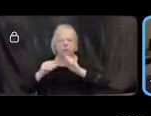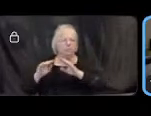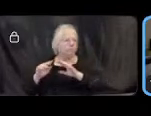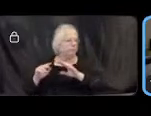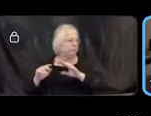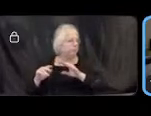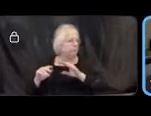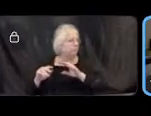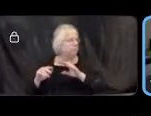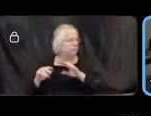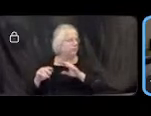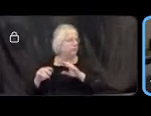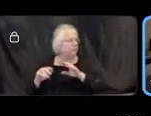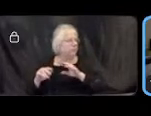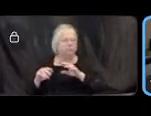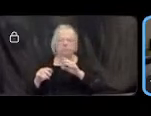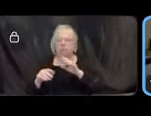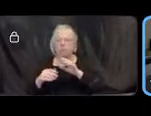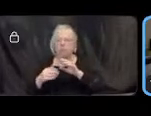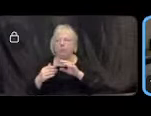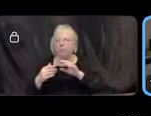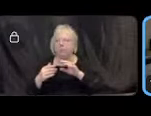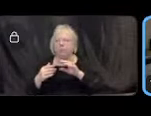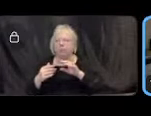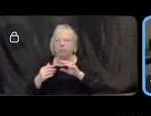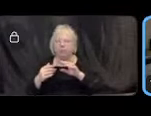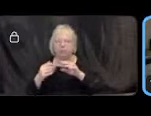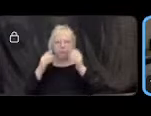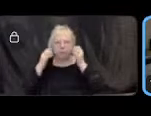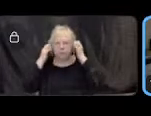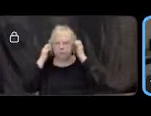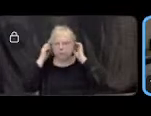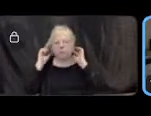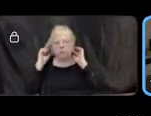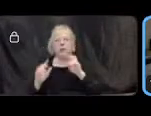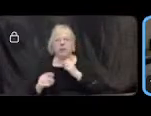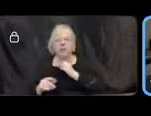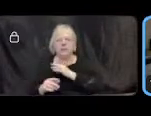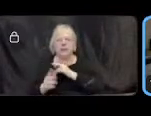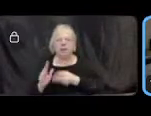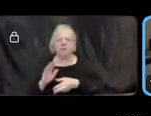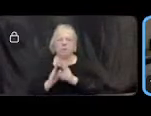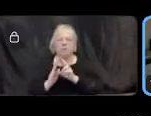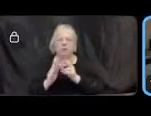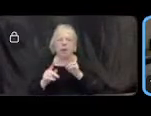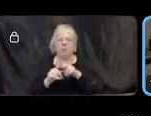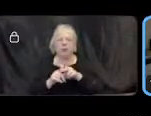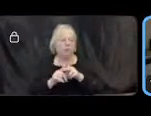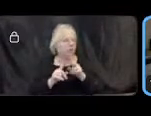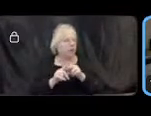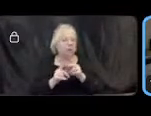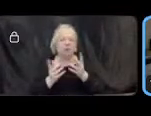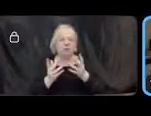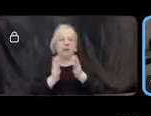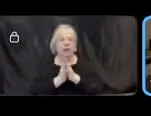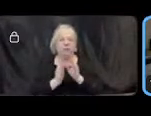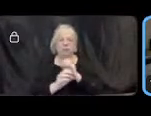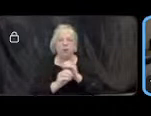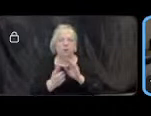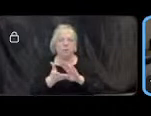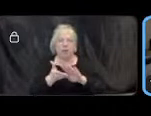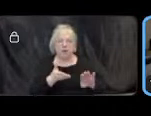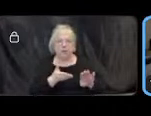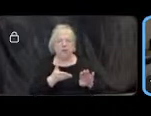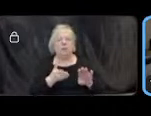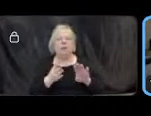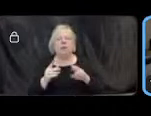additional information to all issues raised during staff's review of the application. The applicant requested no variances with the